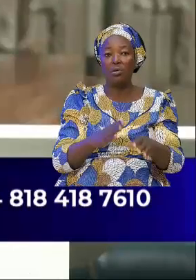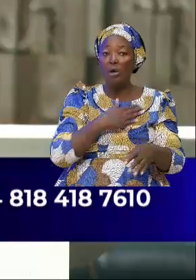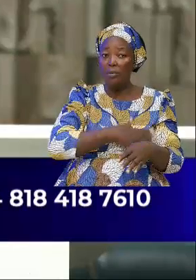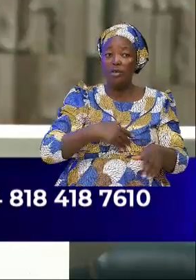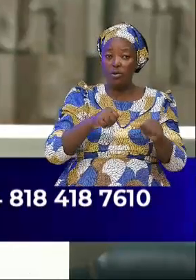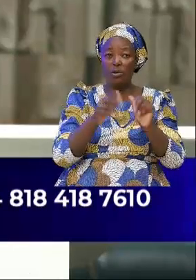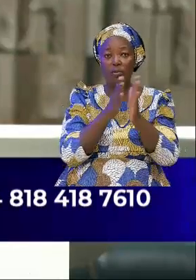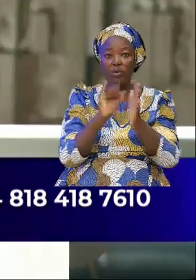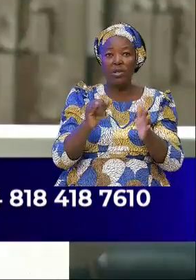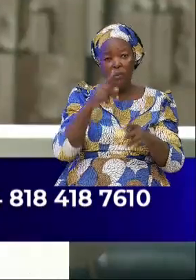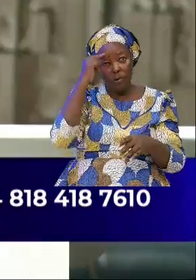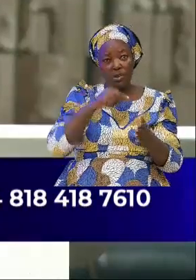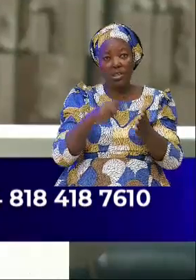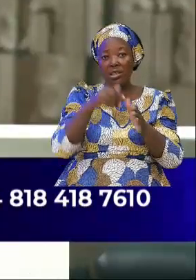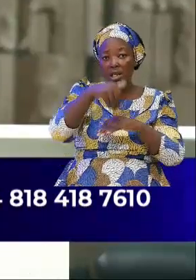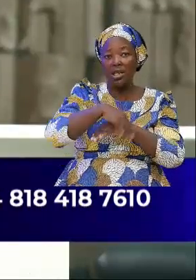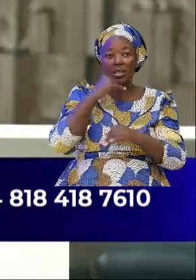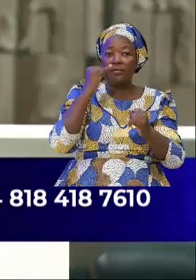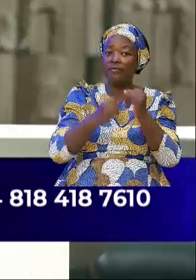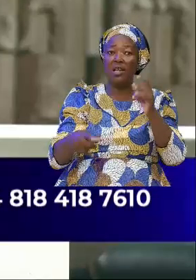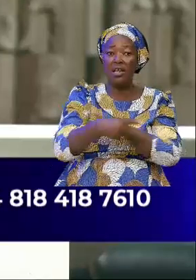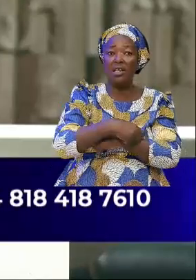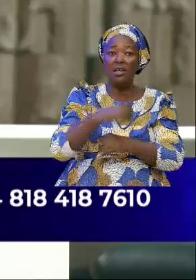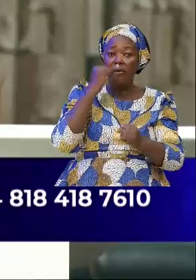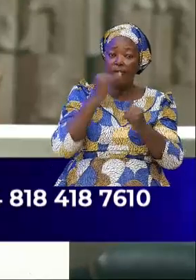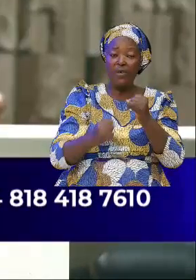are not part of the council, be talking to God now, because